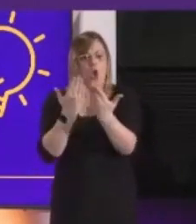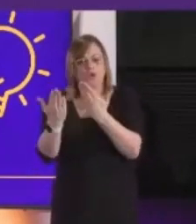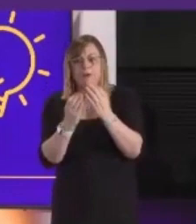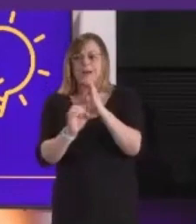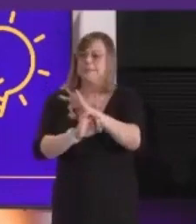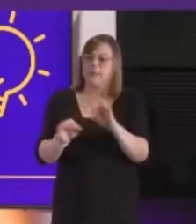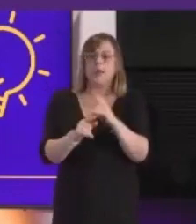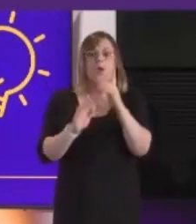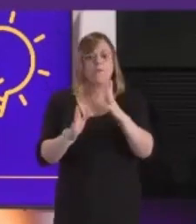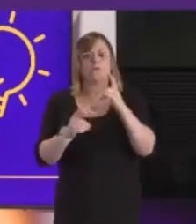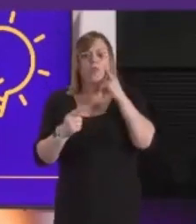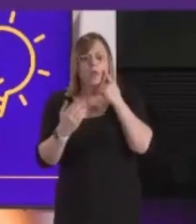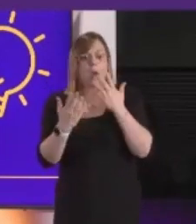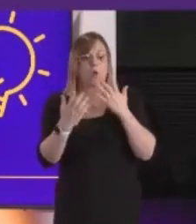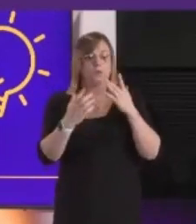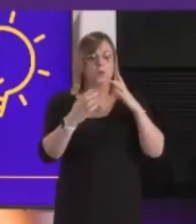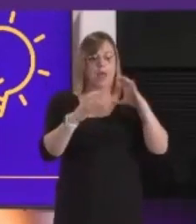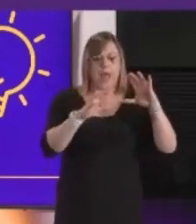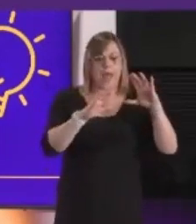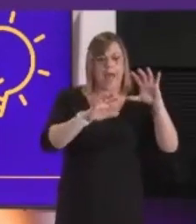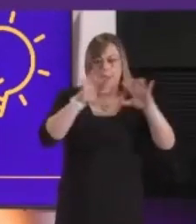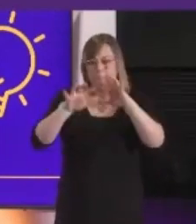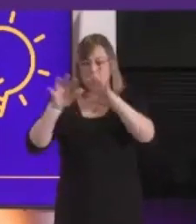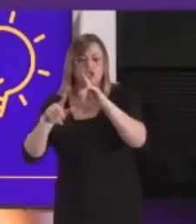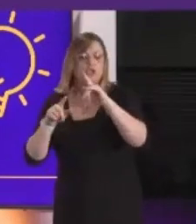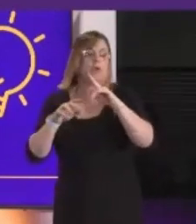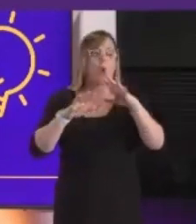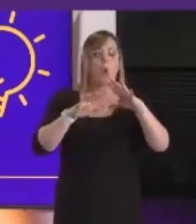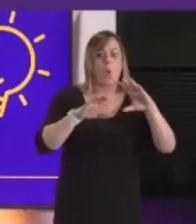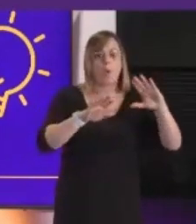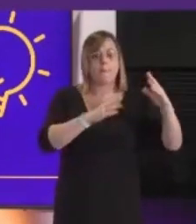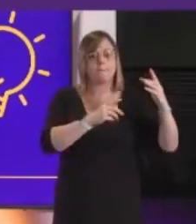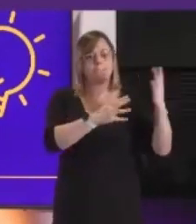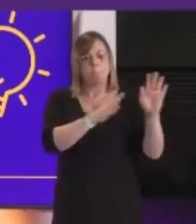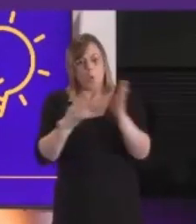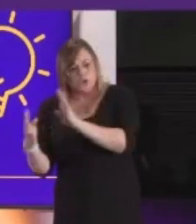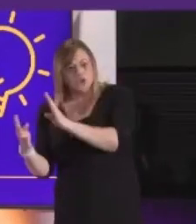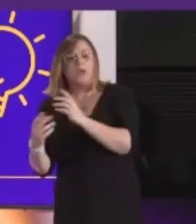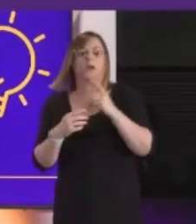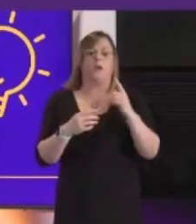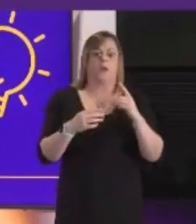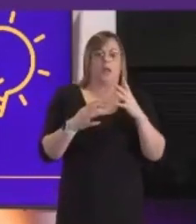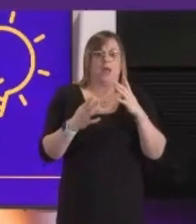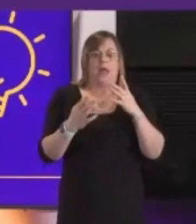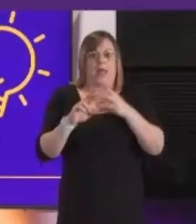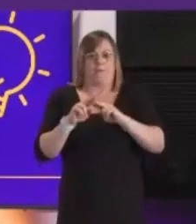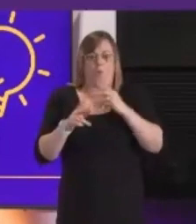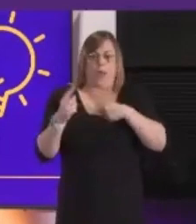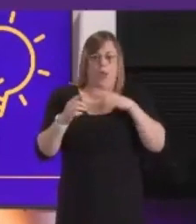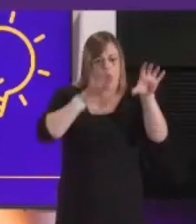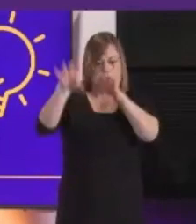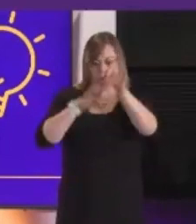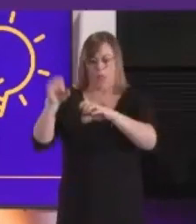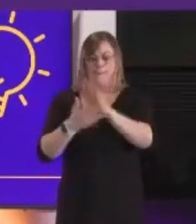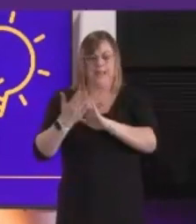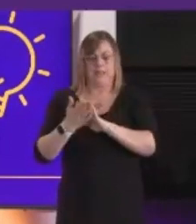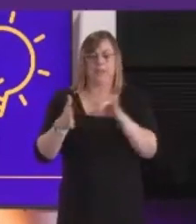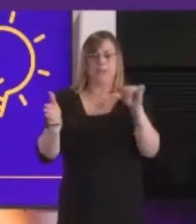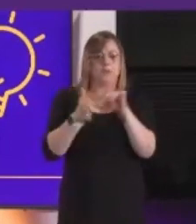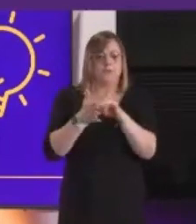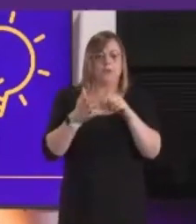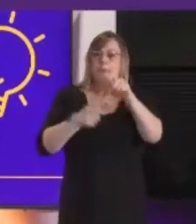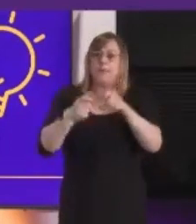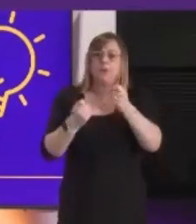about motion and animation, and if we're using that in a way that is hindering comprehension. So it